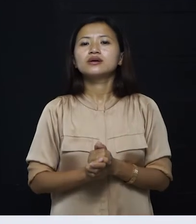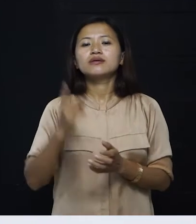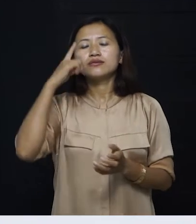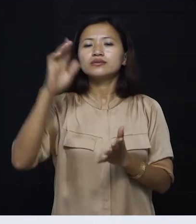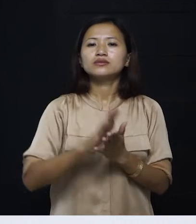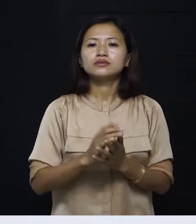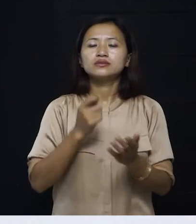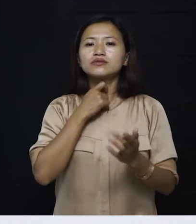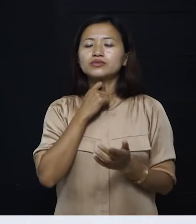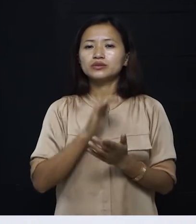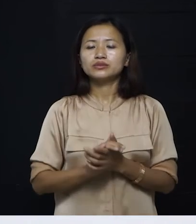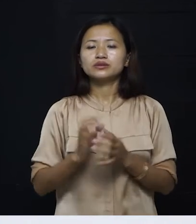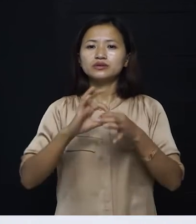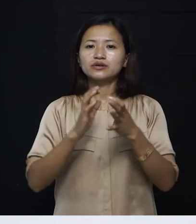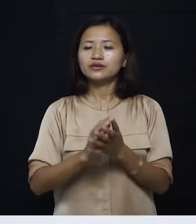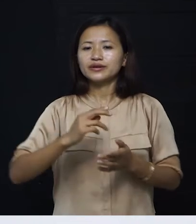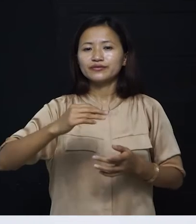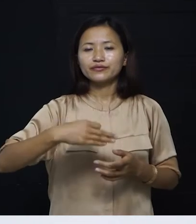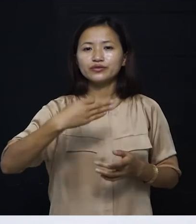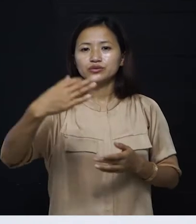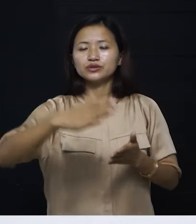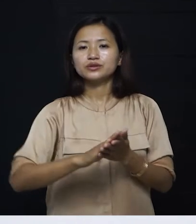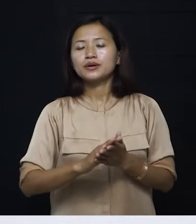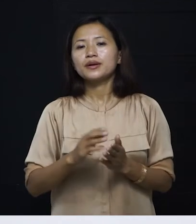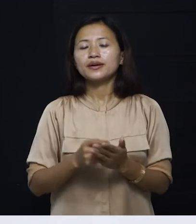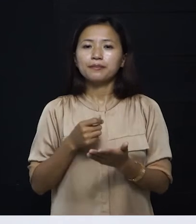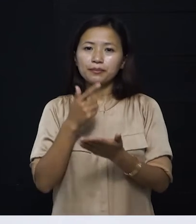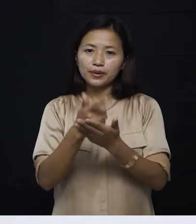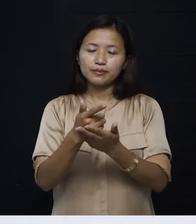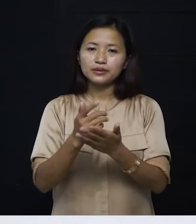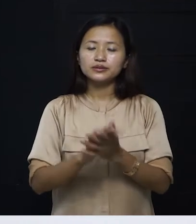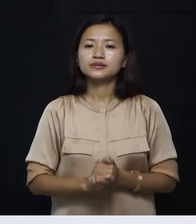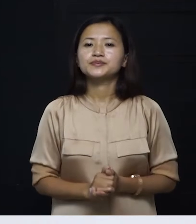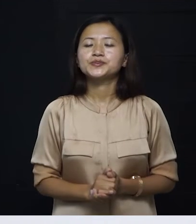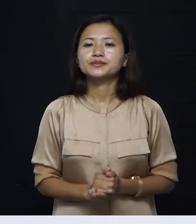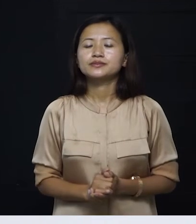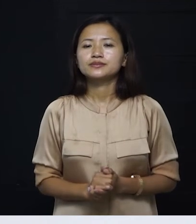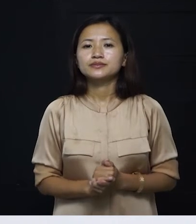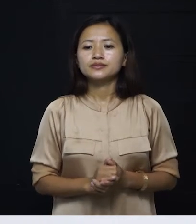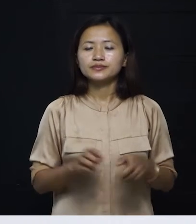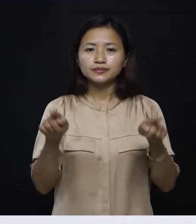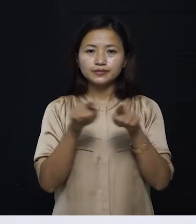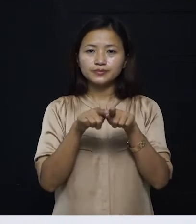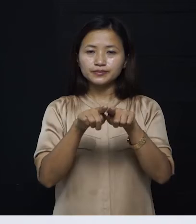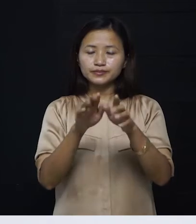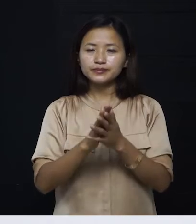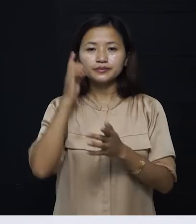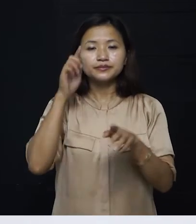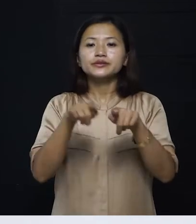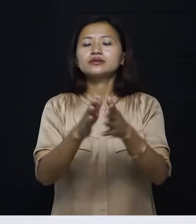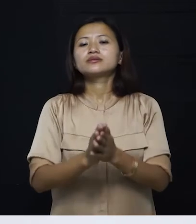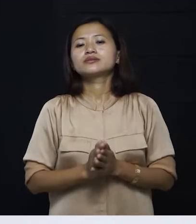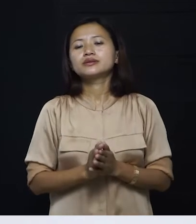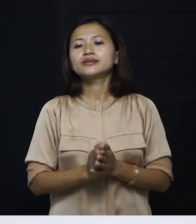the promise of future payment. That means there will be an agreement between the lender and the